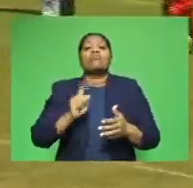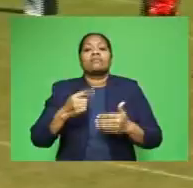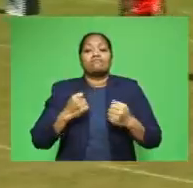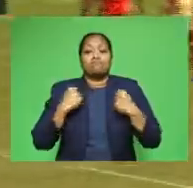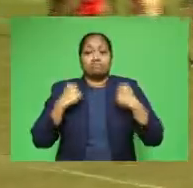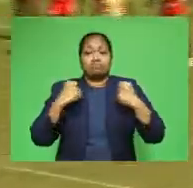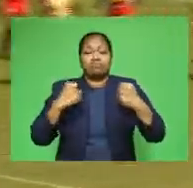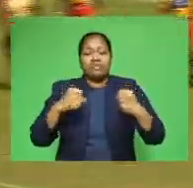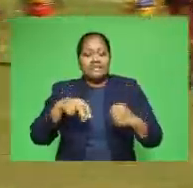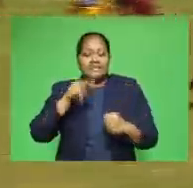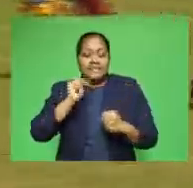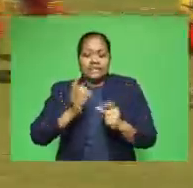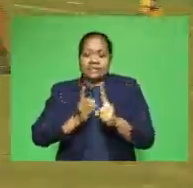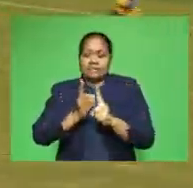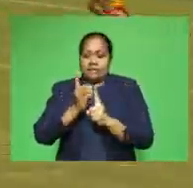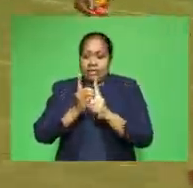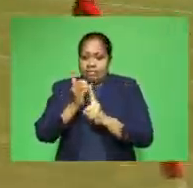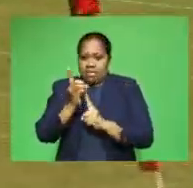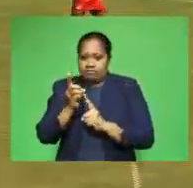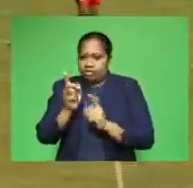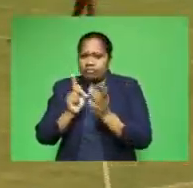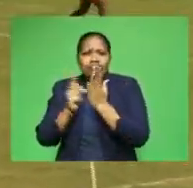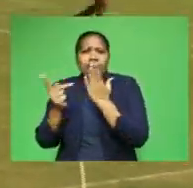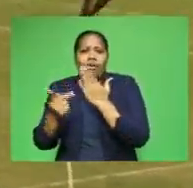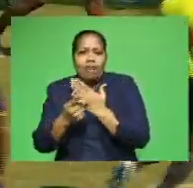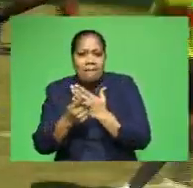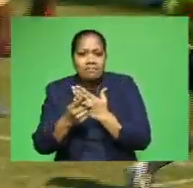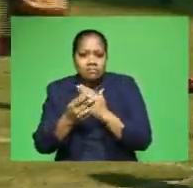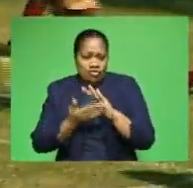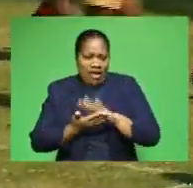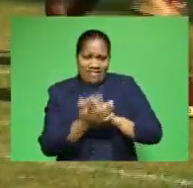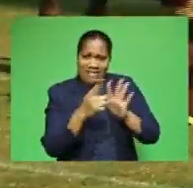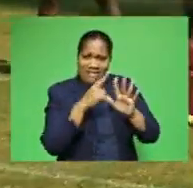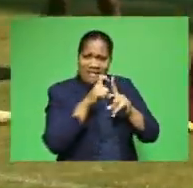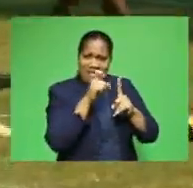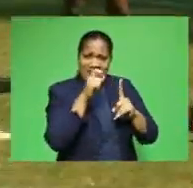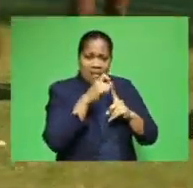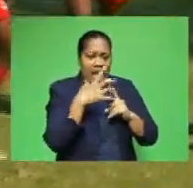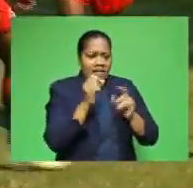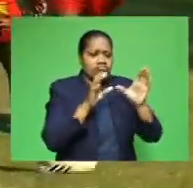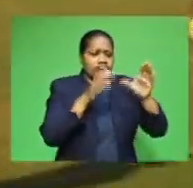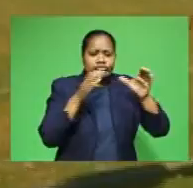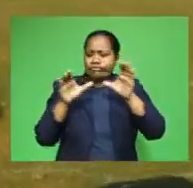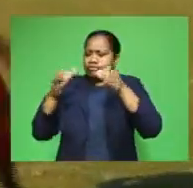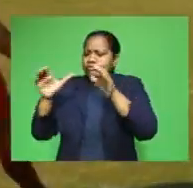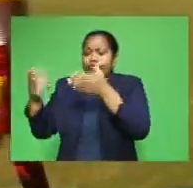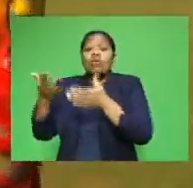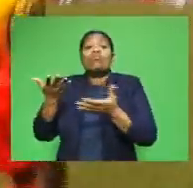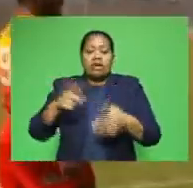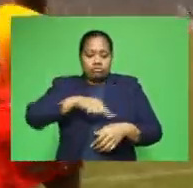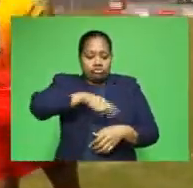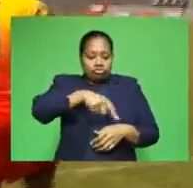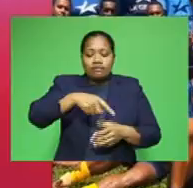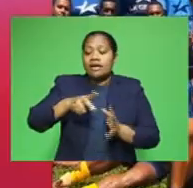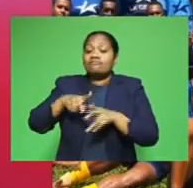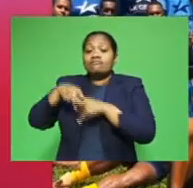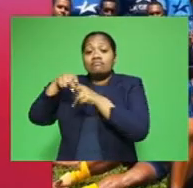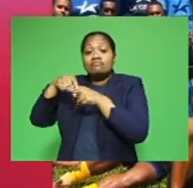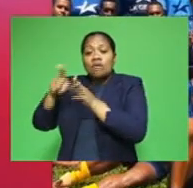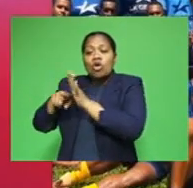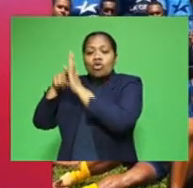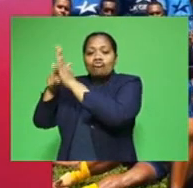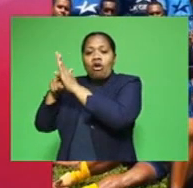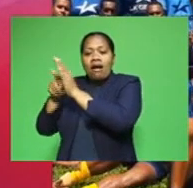elite development pathway program, and under the EDP, there will be squads based in Suva, Nandronga and Lautoka. Those